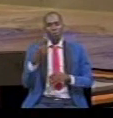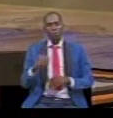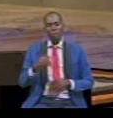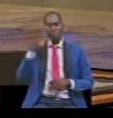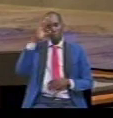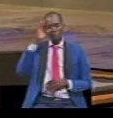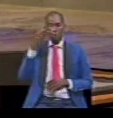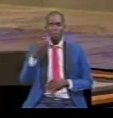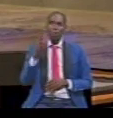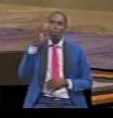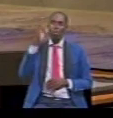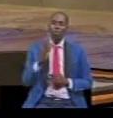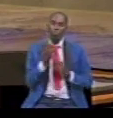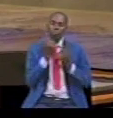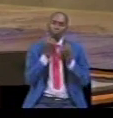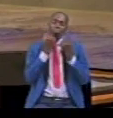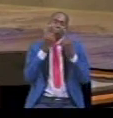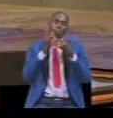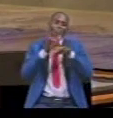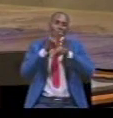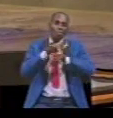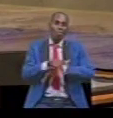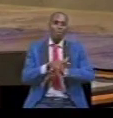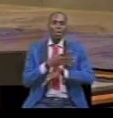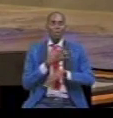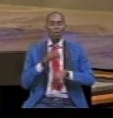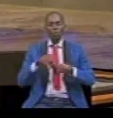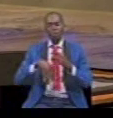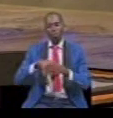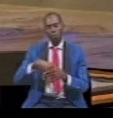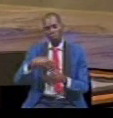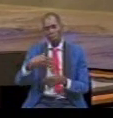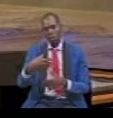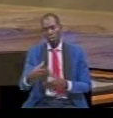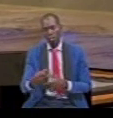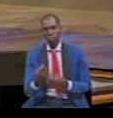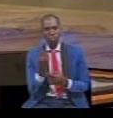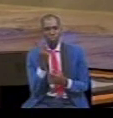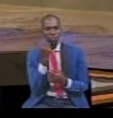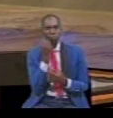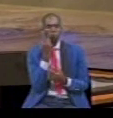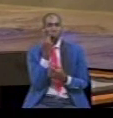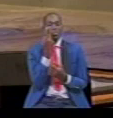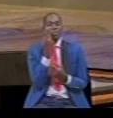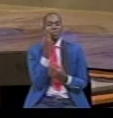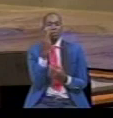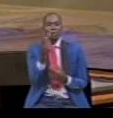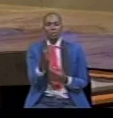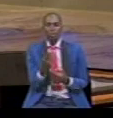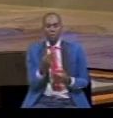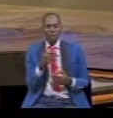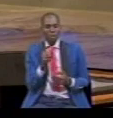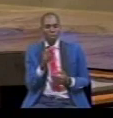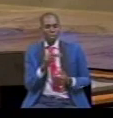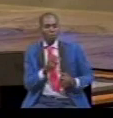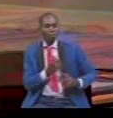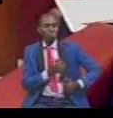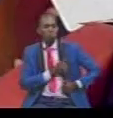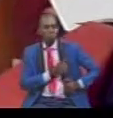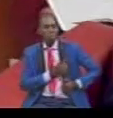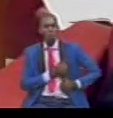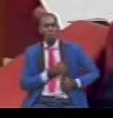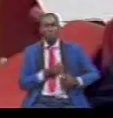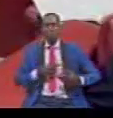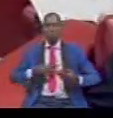early and gone forth, behold, an host compassed the city, both